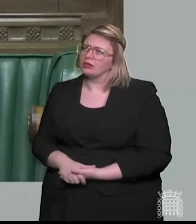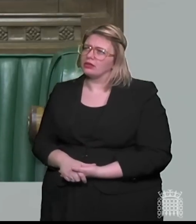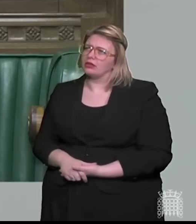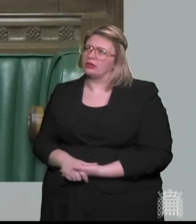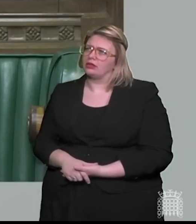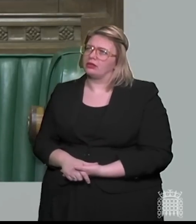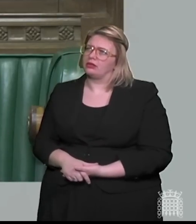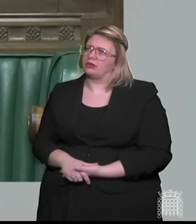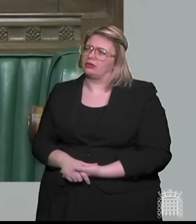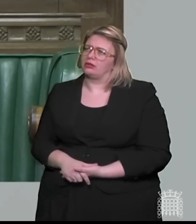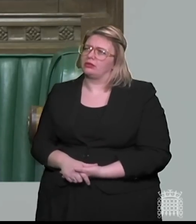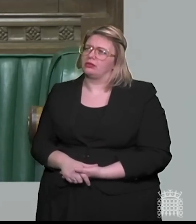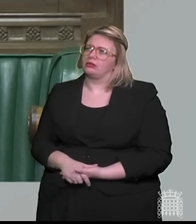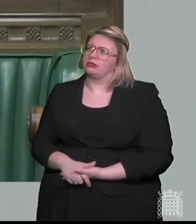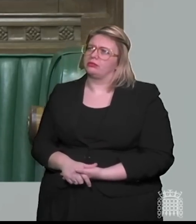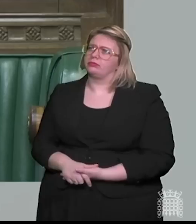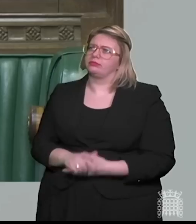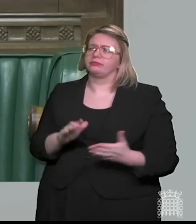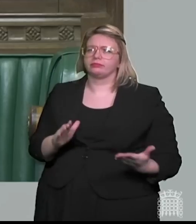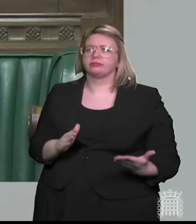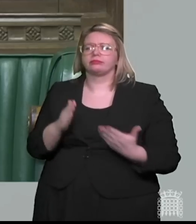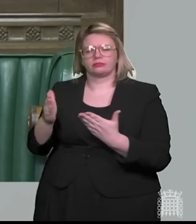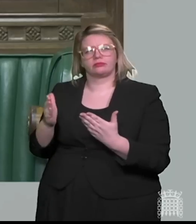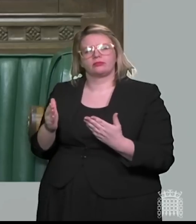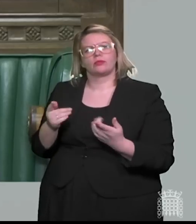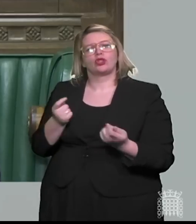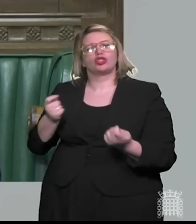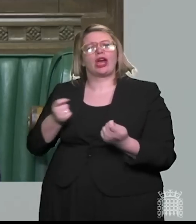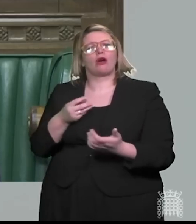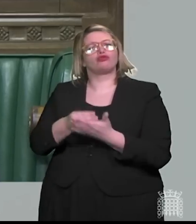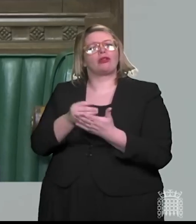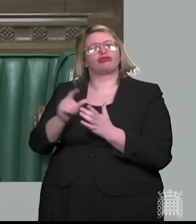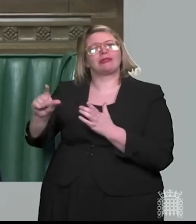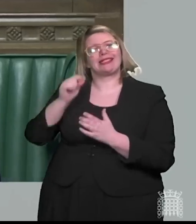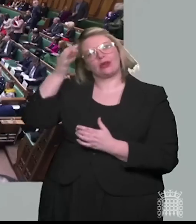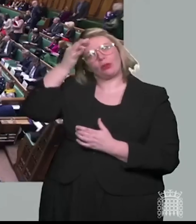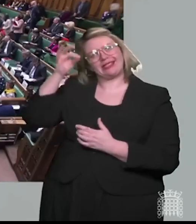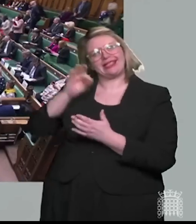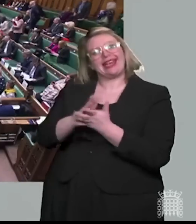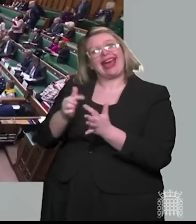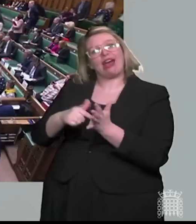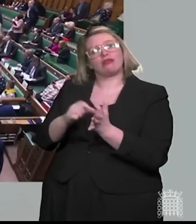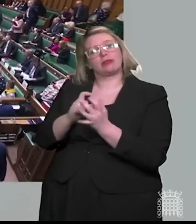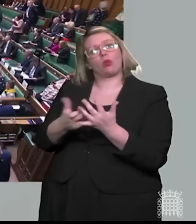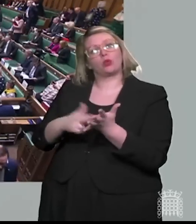Before I come to the chairman of the Treasury Select Committee, Harriet Baldwin.